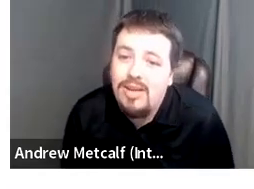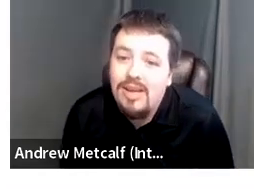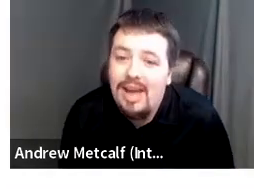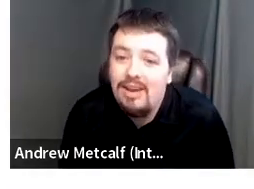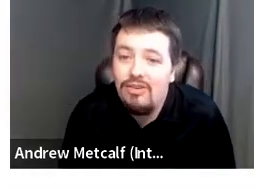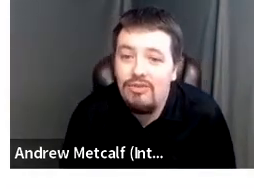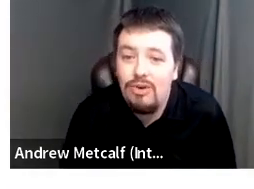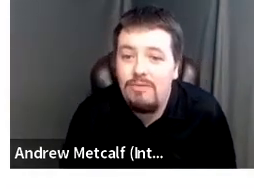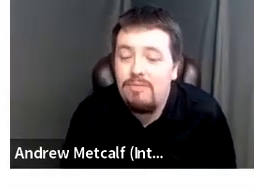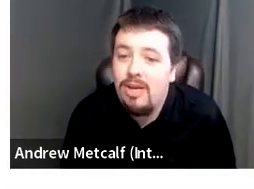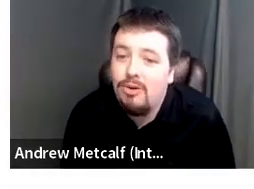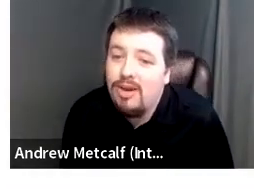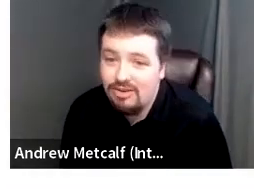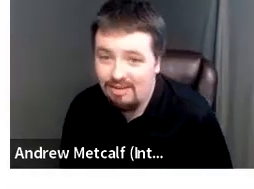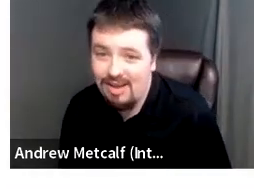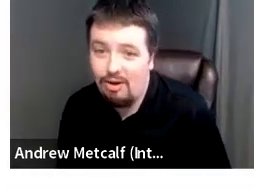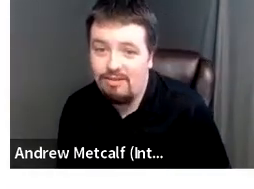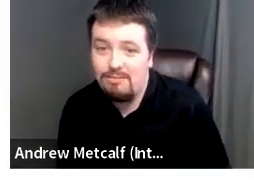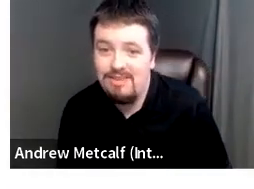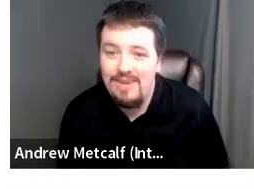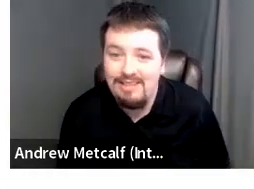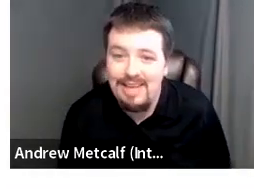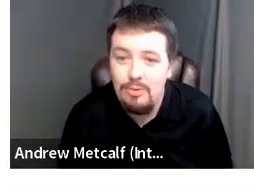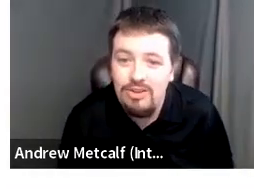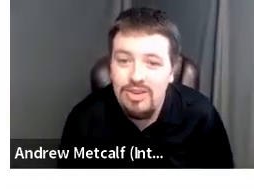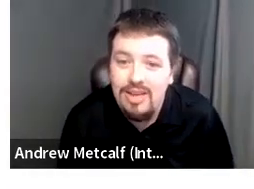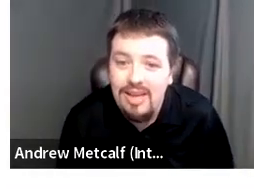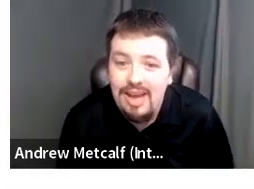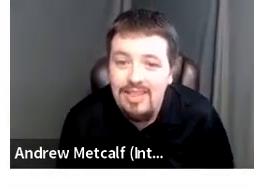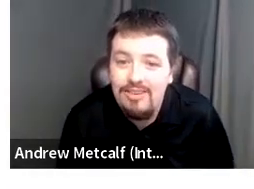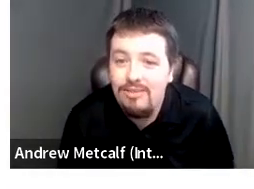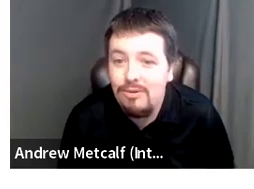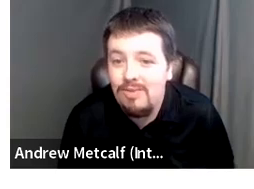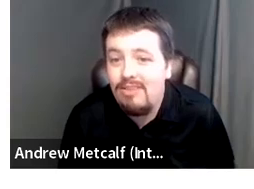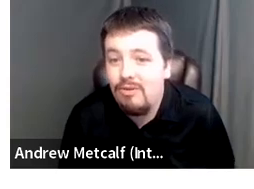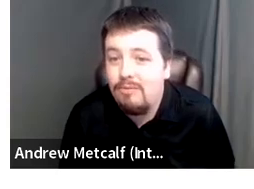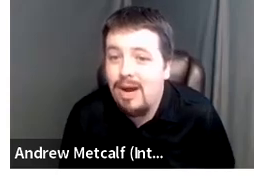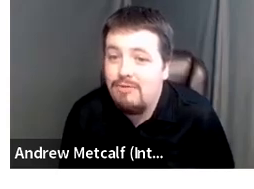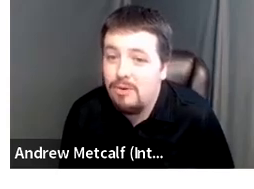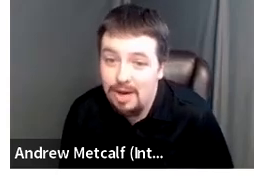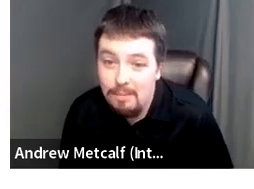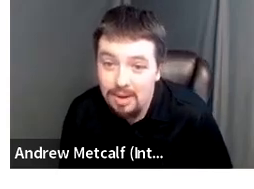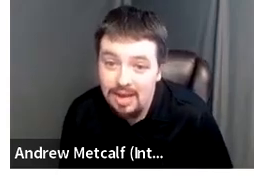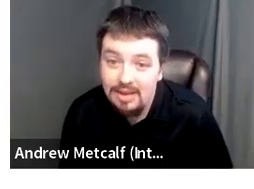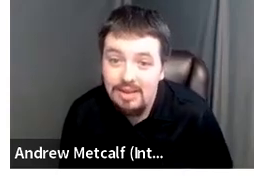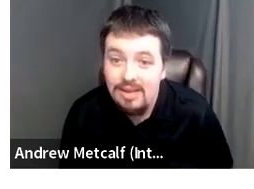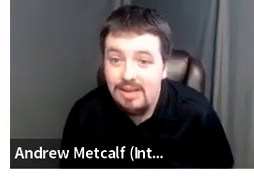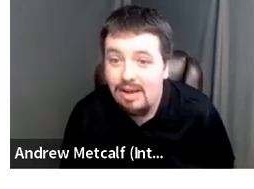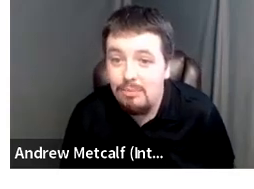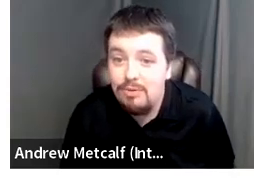out and just sort of, create genocide on a specific language. And that's sort of my view on it.